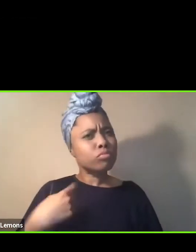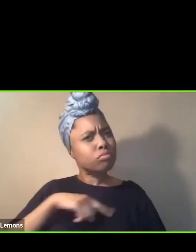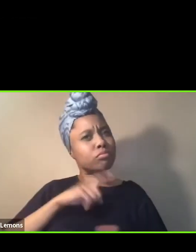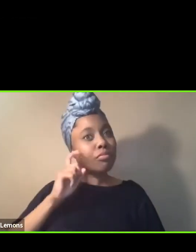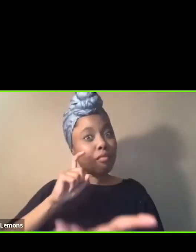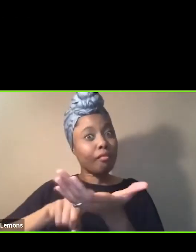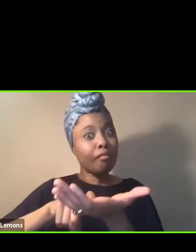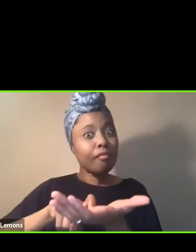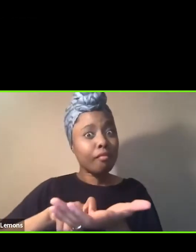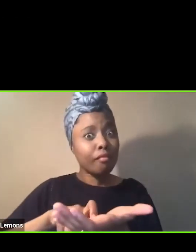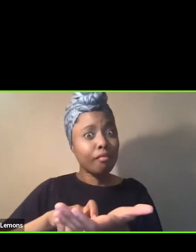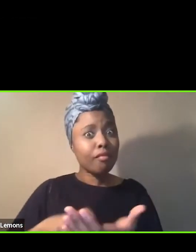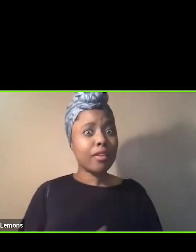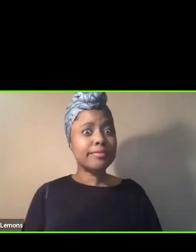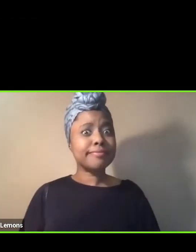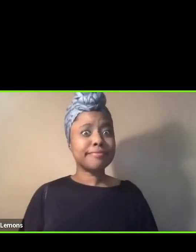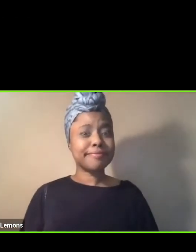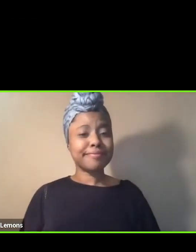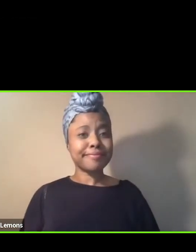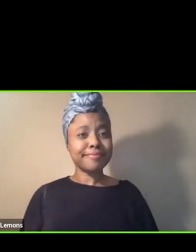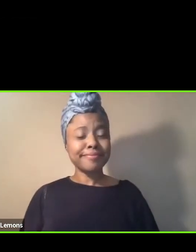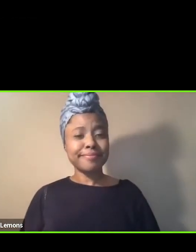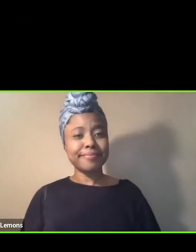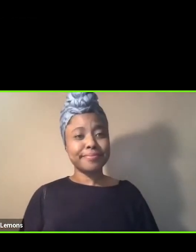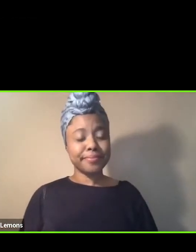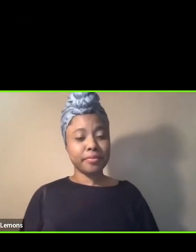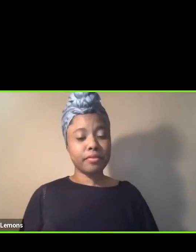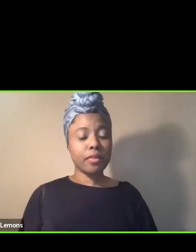recognize that and